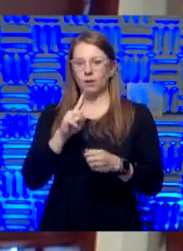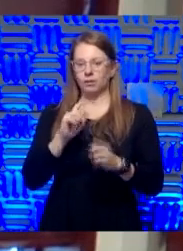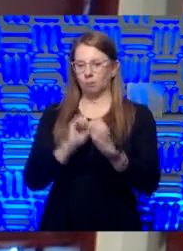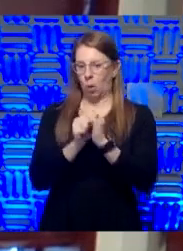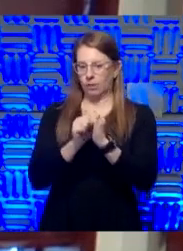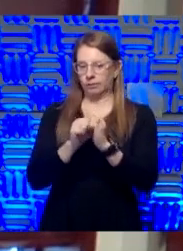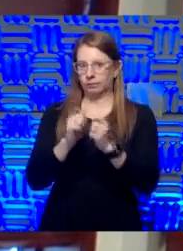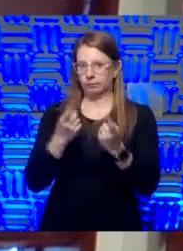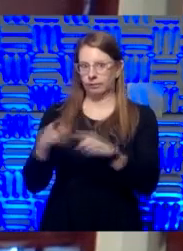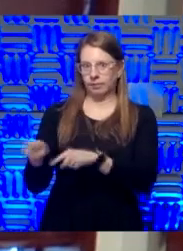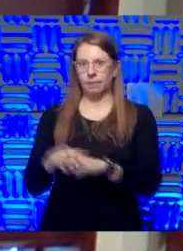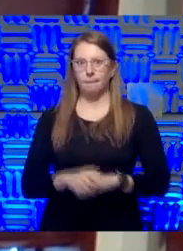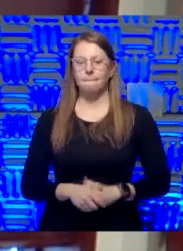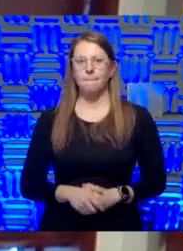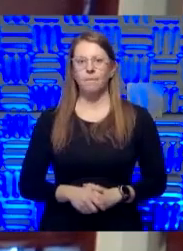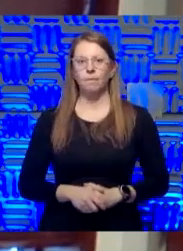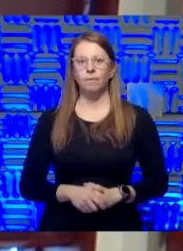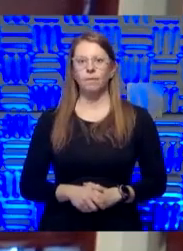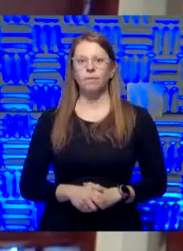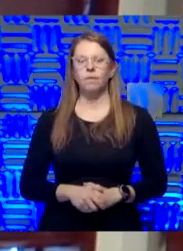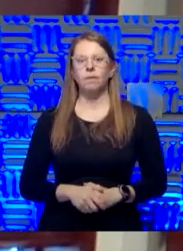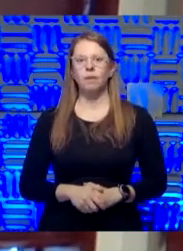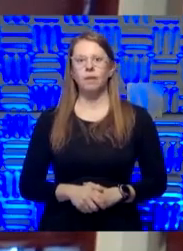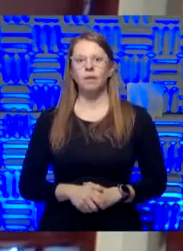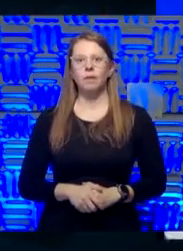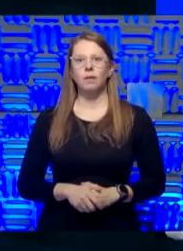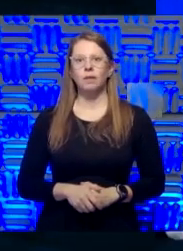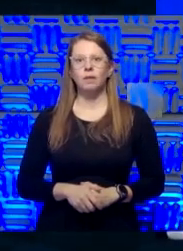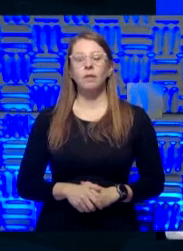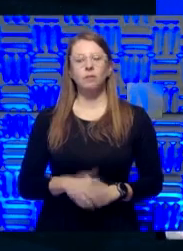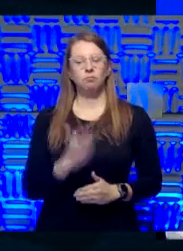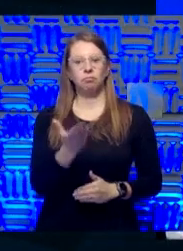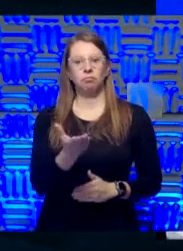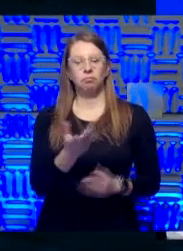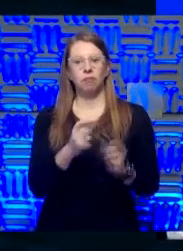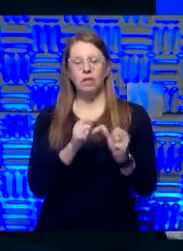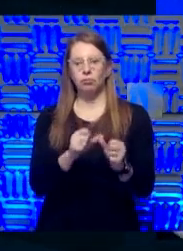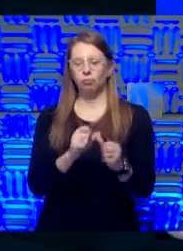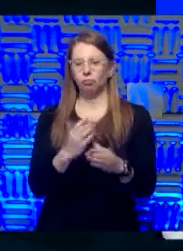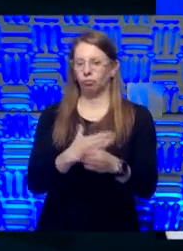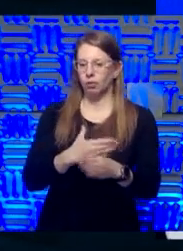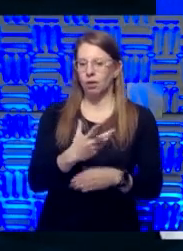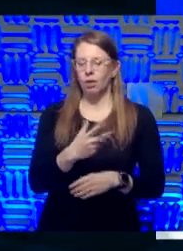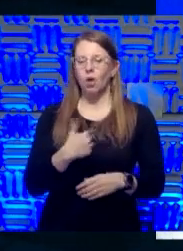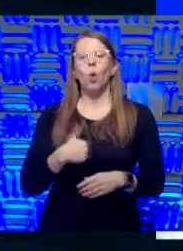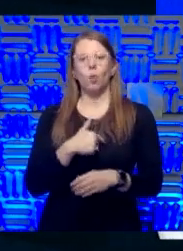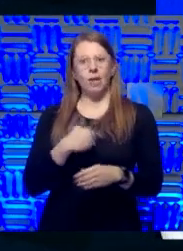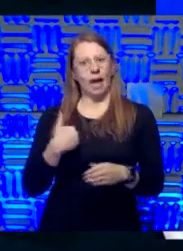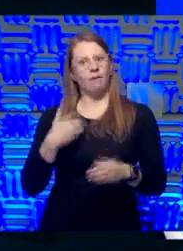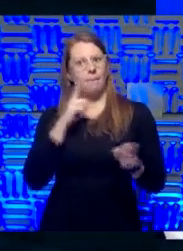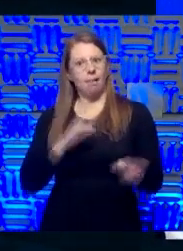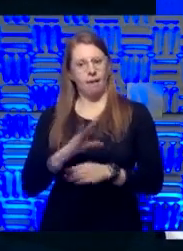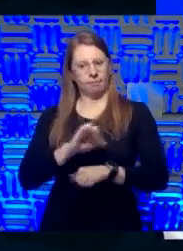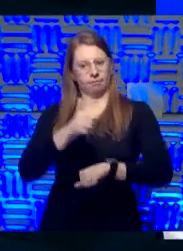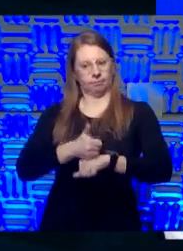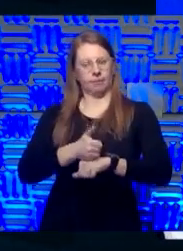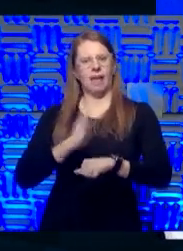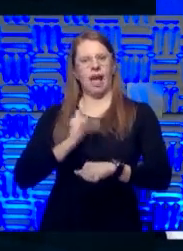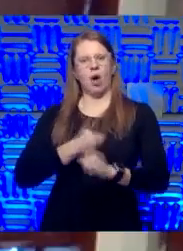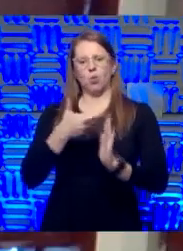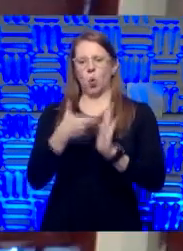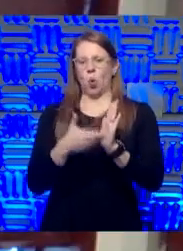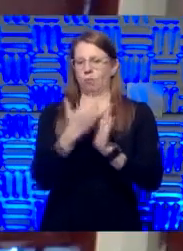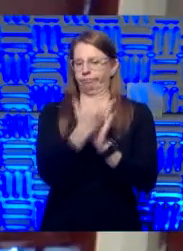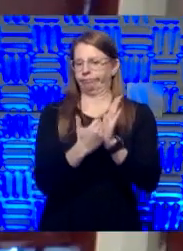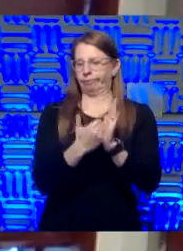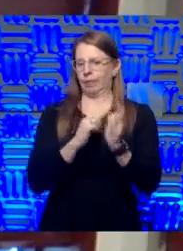plan in place. Well, I have to say it. Go ahead. We have a plan in. Our protocol